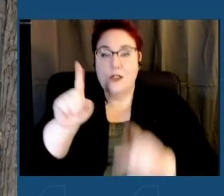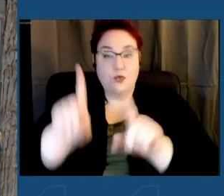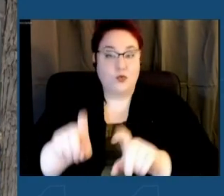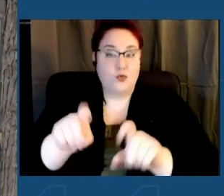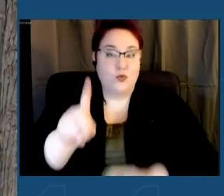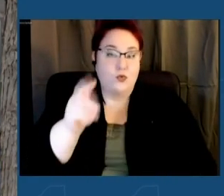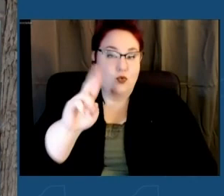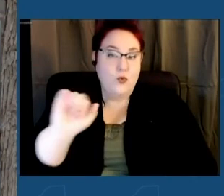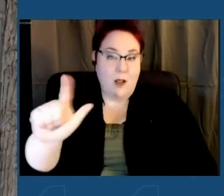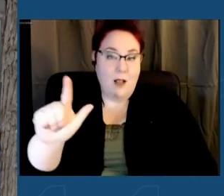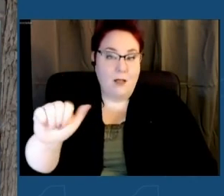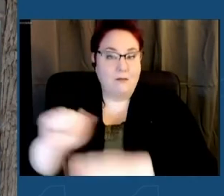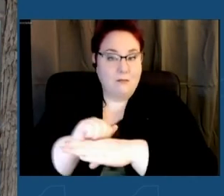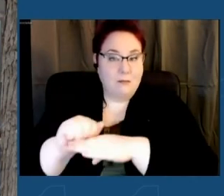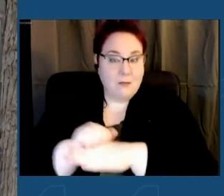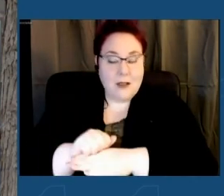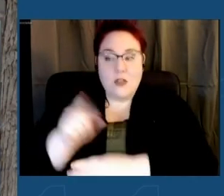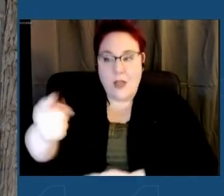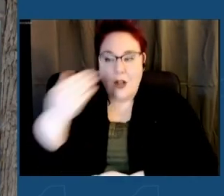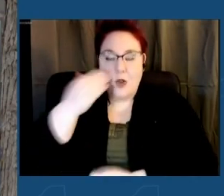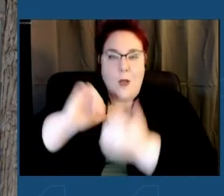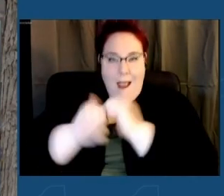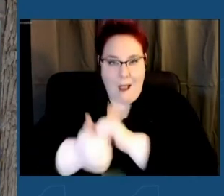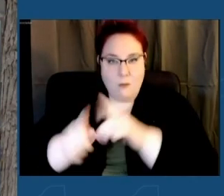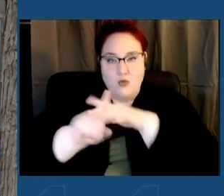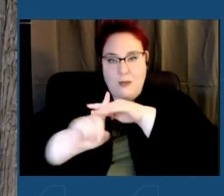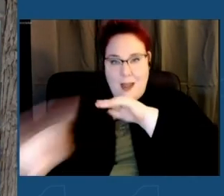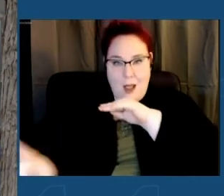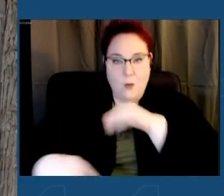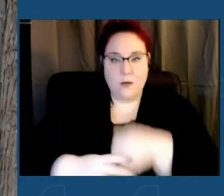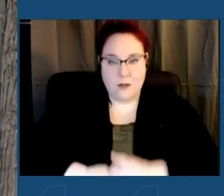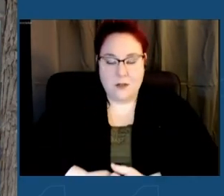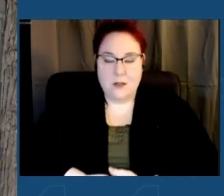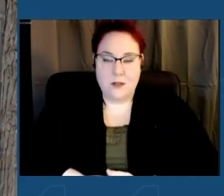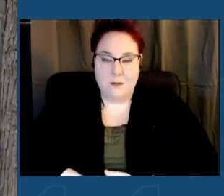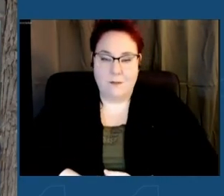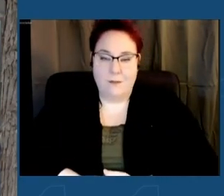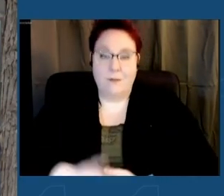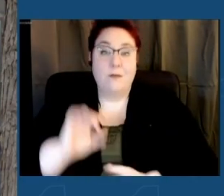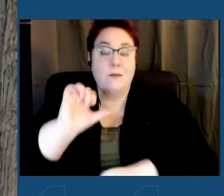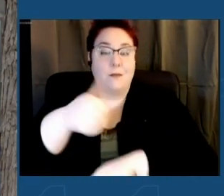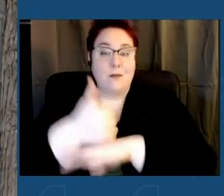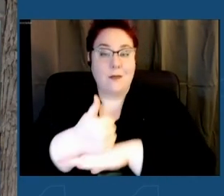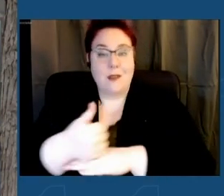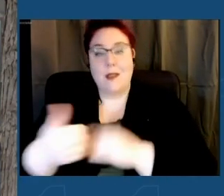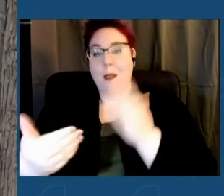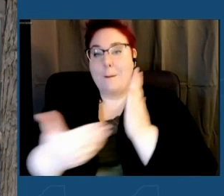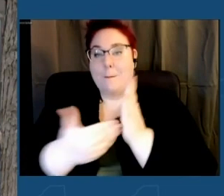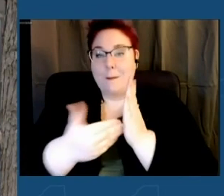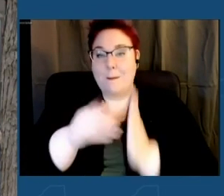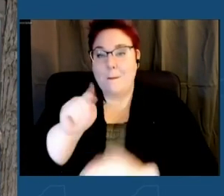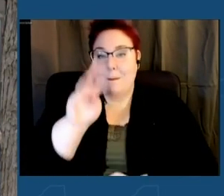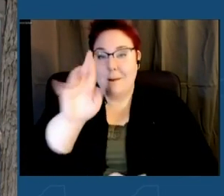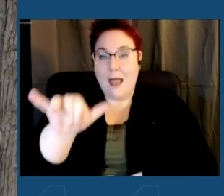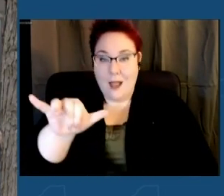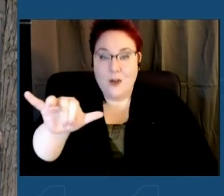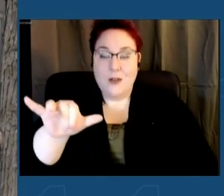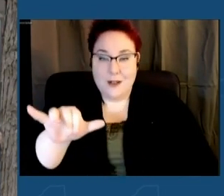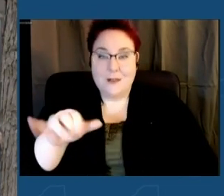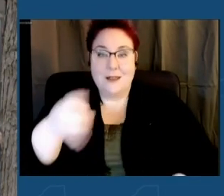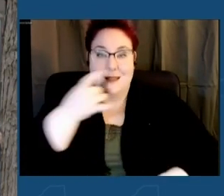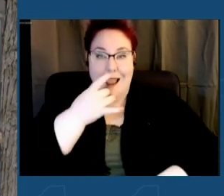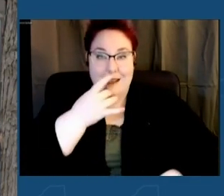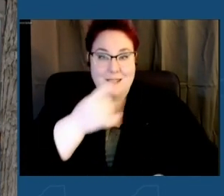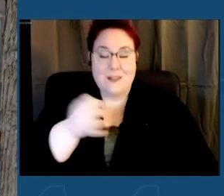Trade Center and knew how to get out. We put in battery pack lighting so that the stairwells would never be dark again.